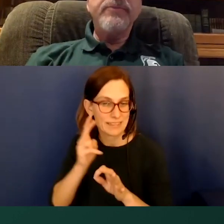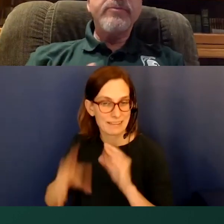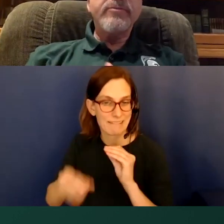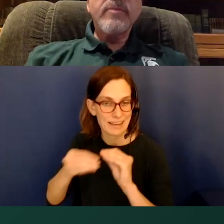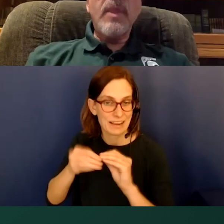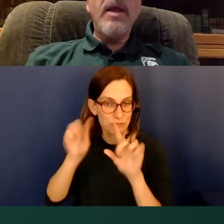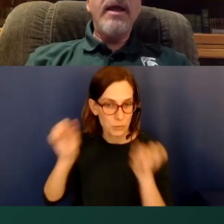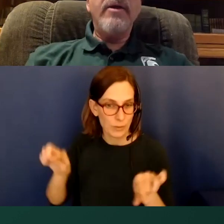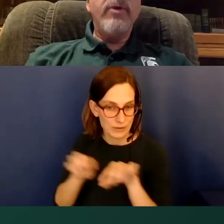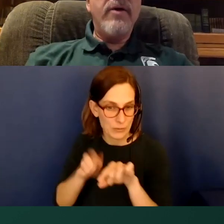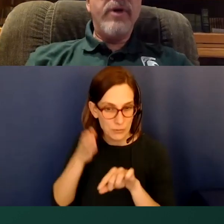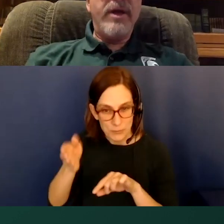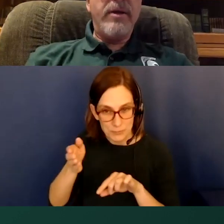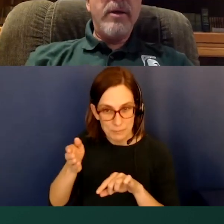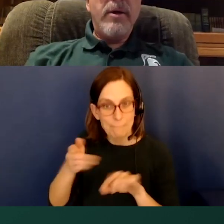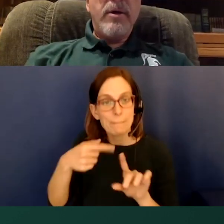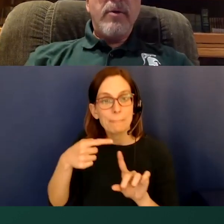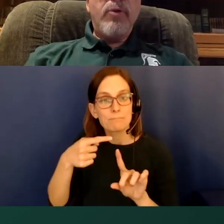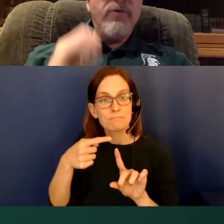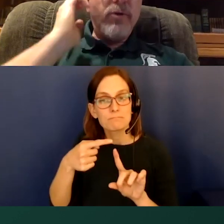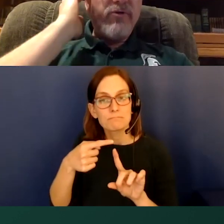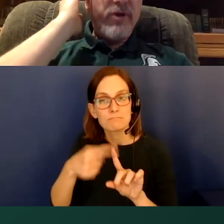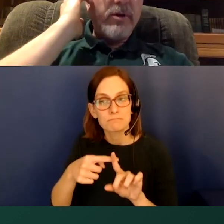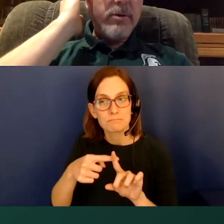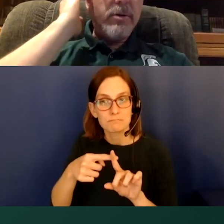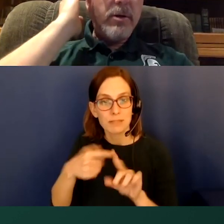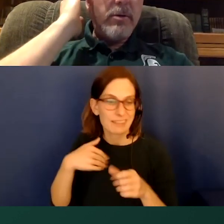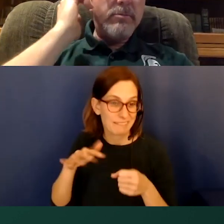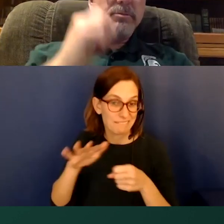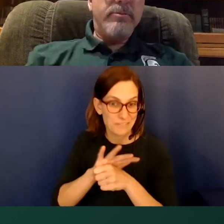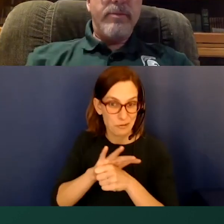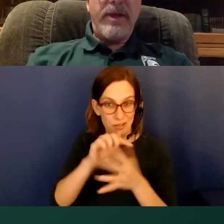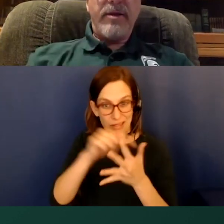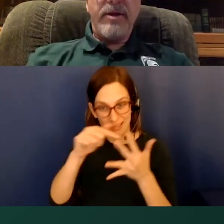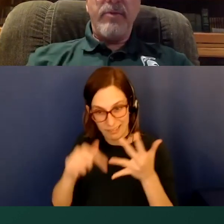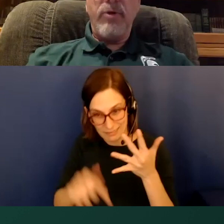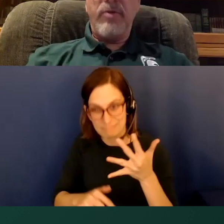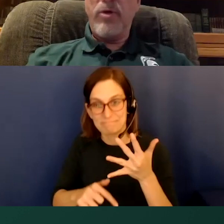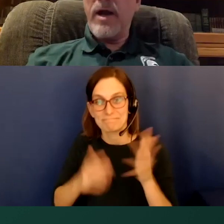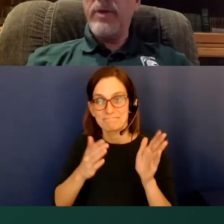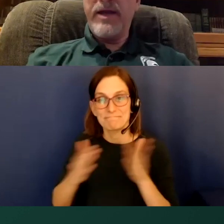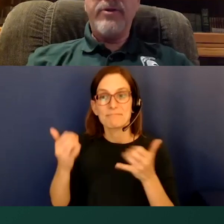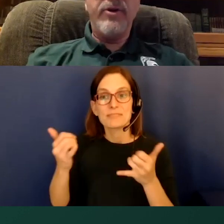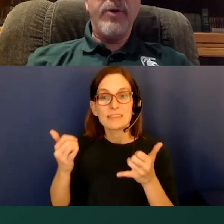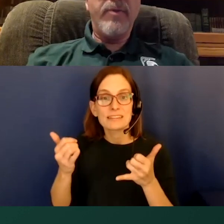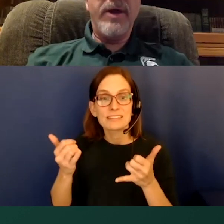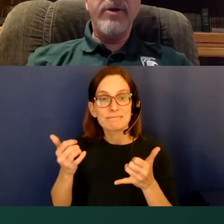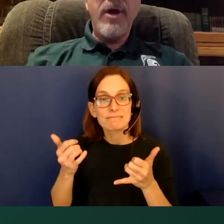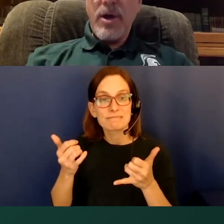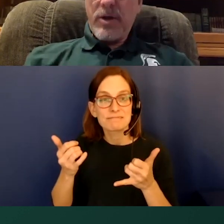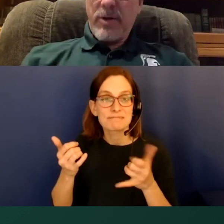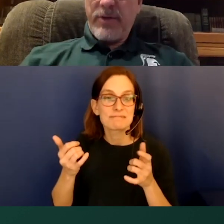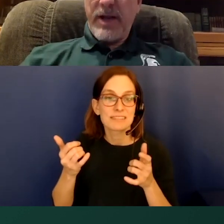believe. And we have a pretty full agenda. Like I said, the moon is more complicated than you